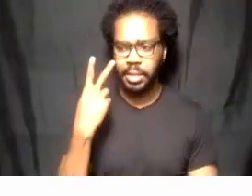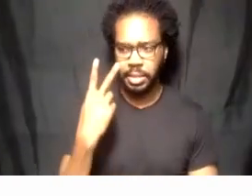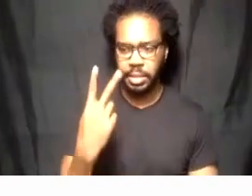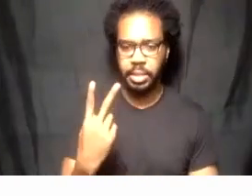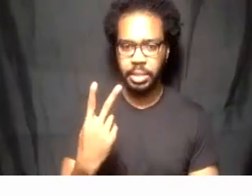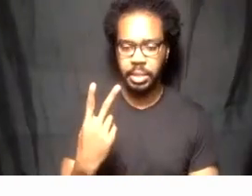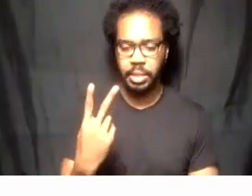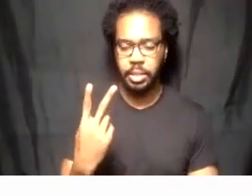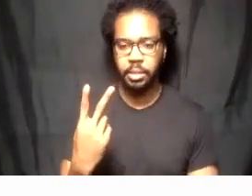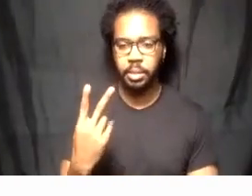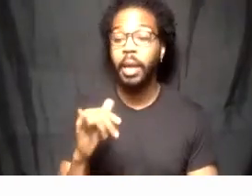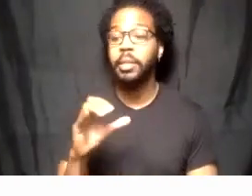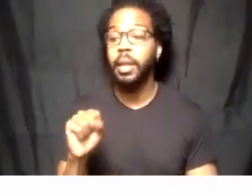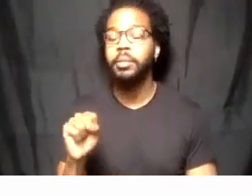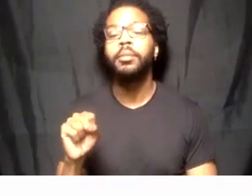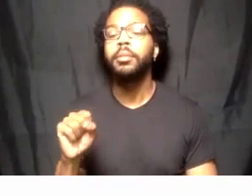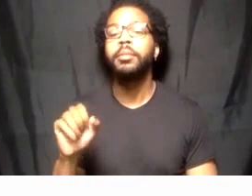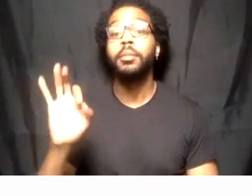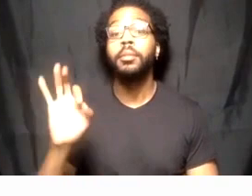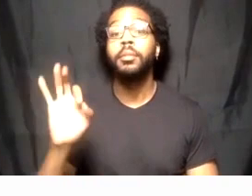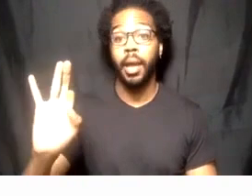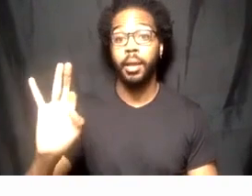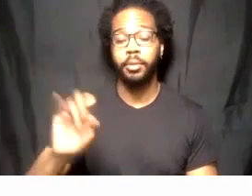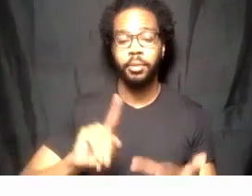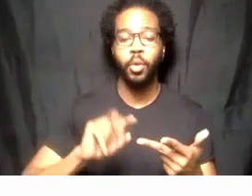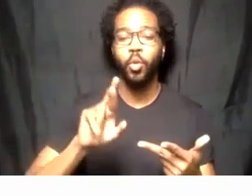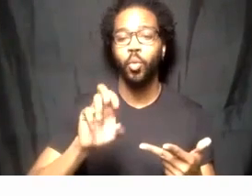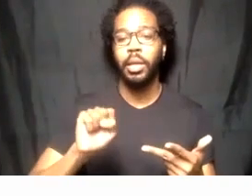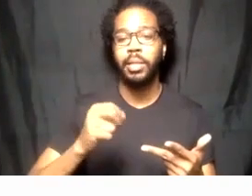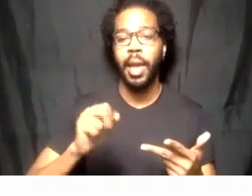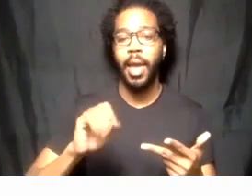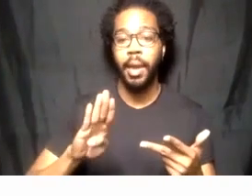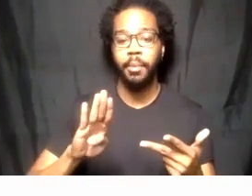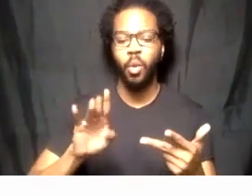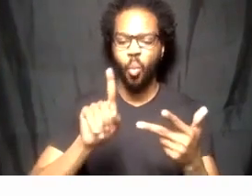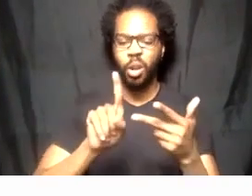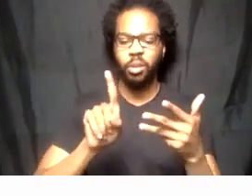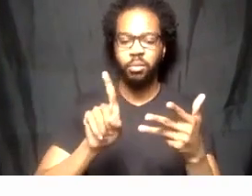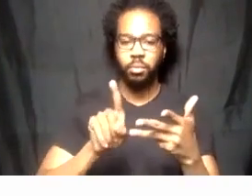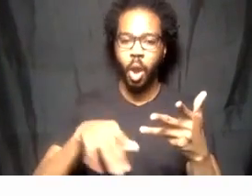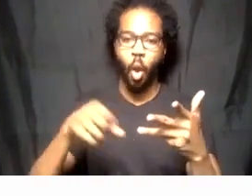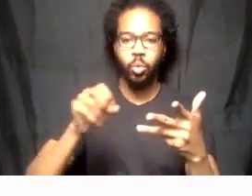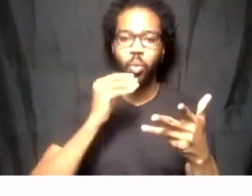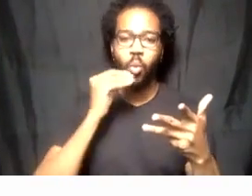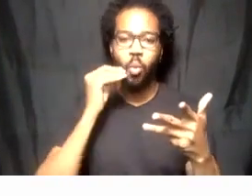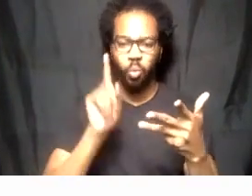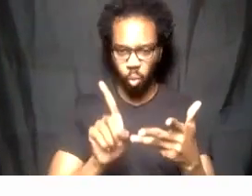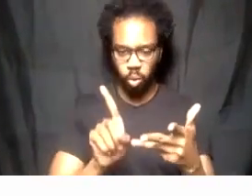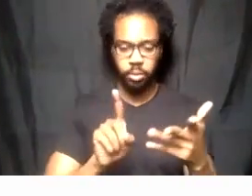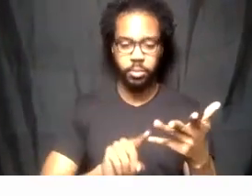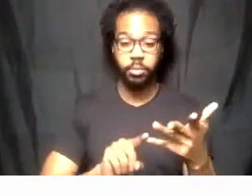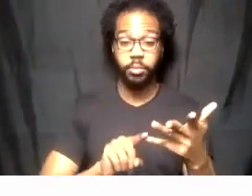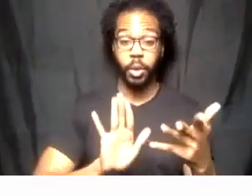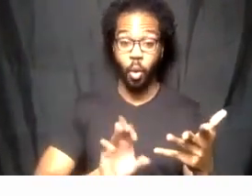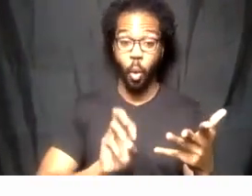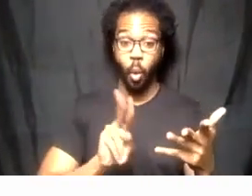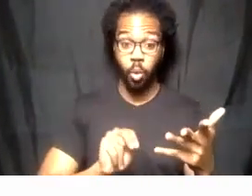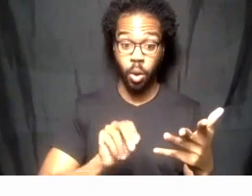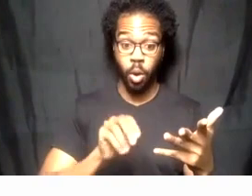9. In rehabs and host home, there's been 1 each. And people who live in their own home, there have been